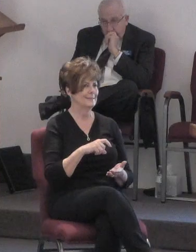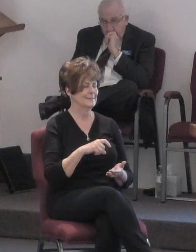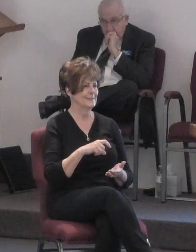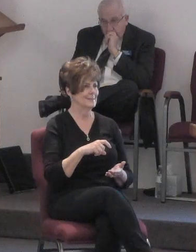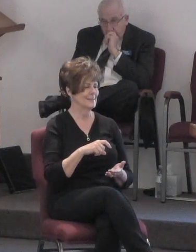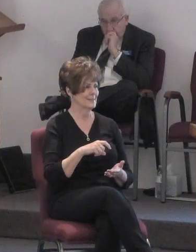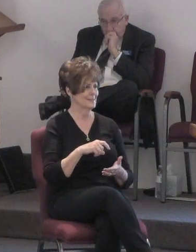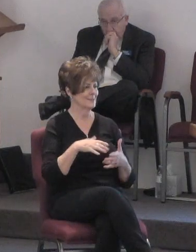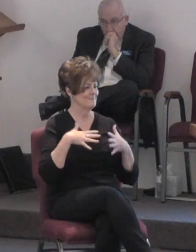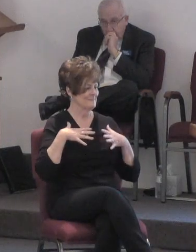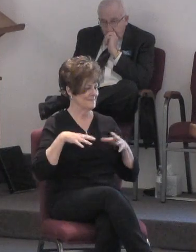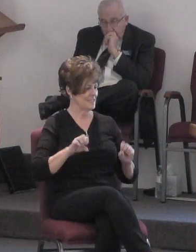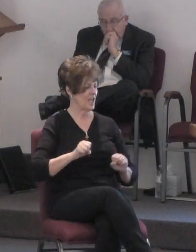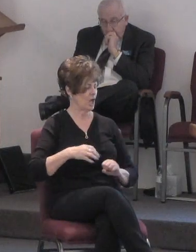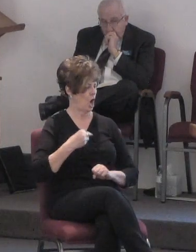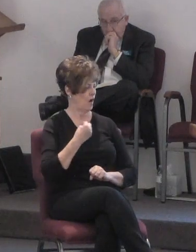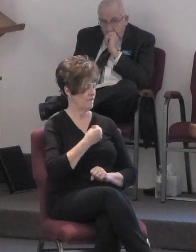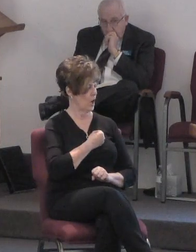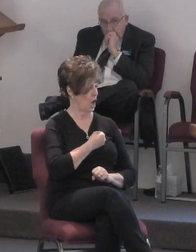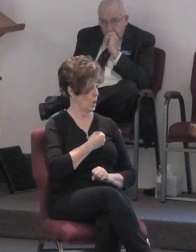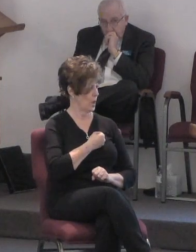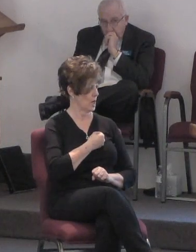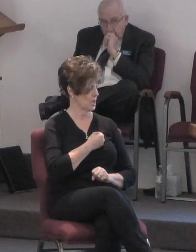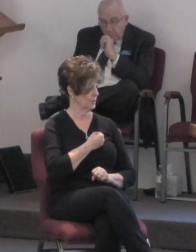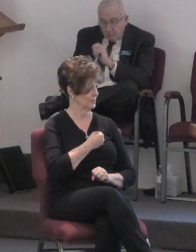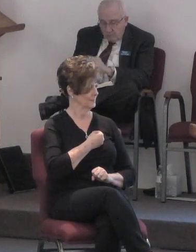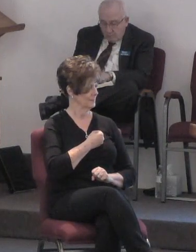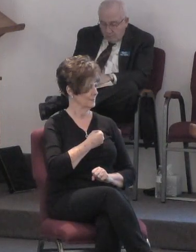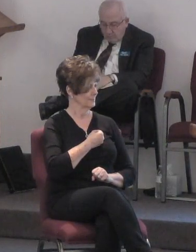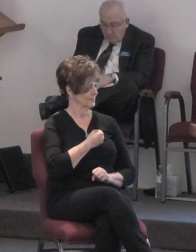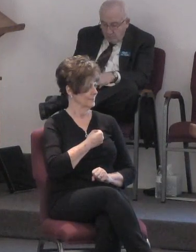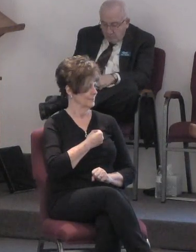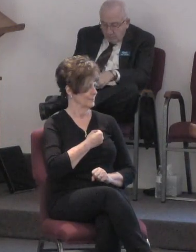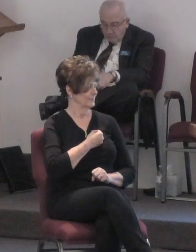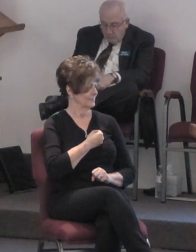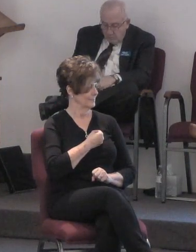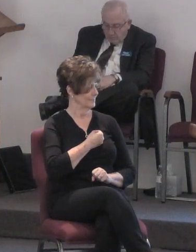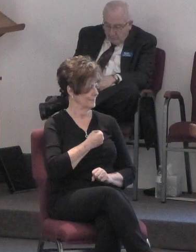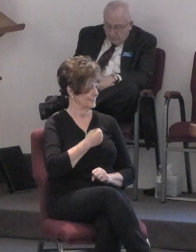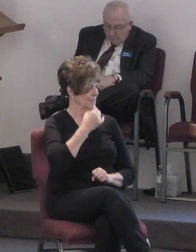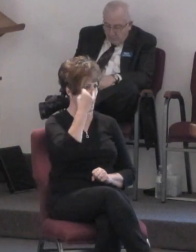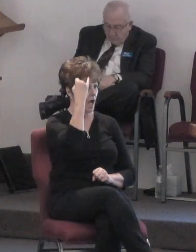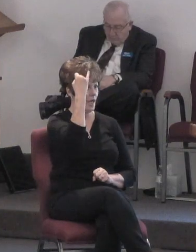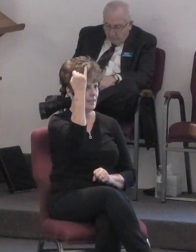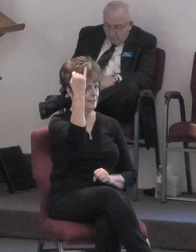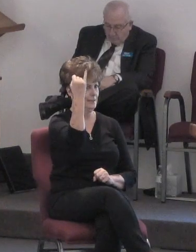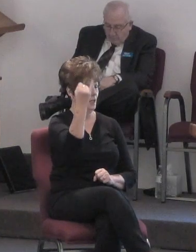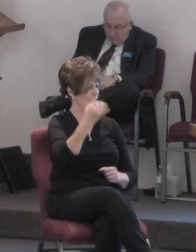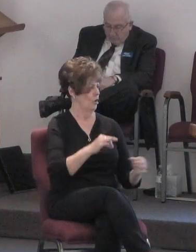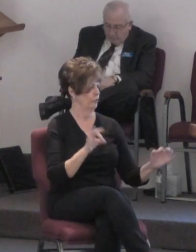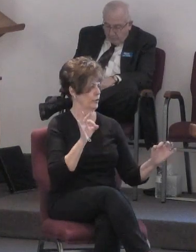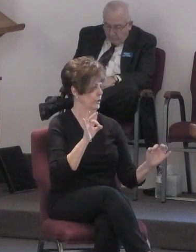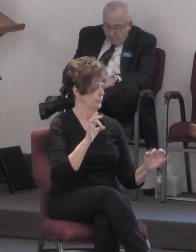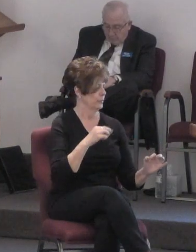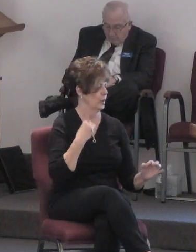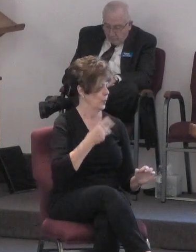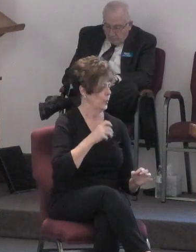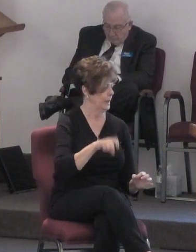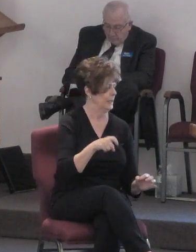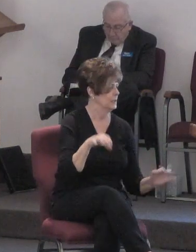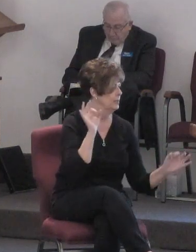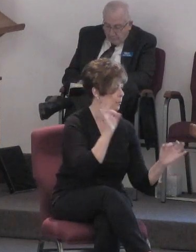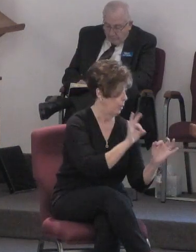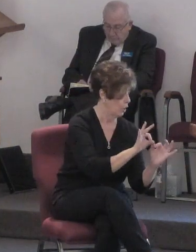that we can serve the Father. So I want to ask you this morning, what is it in your life that maybe right now is keeping you from serving God as you